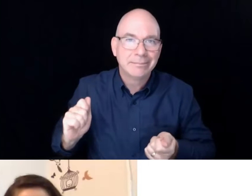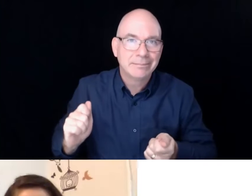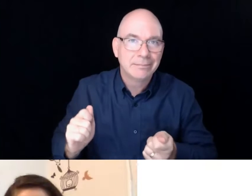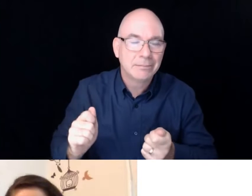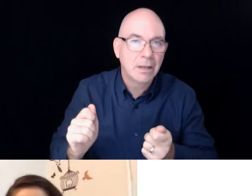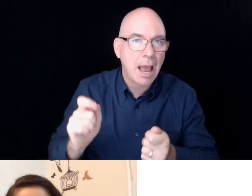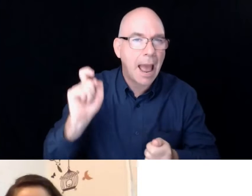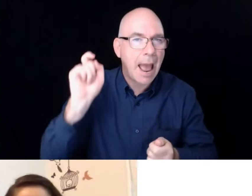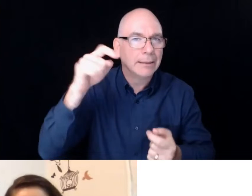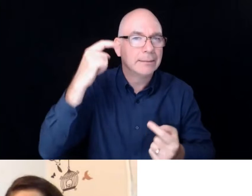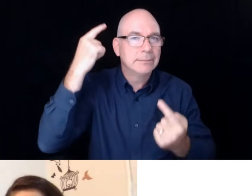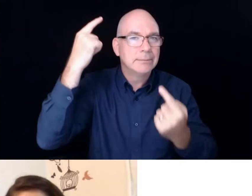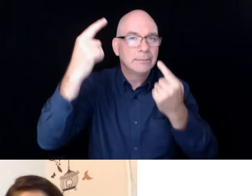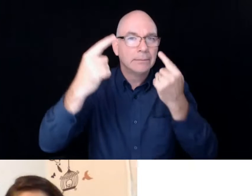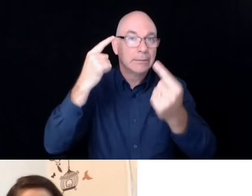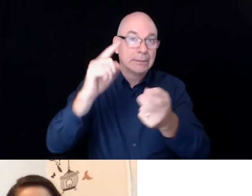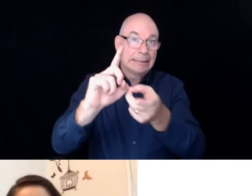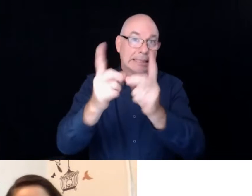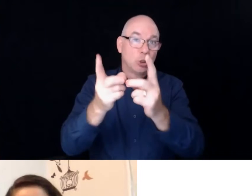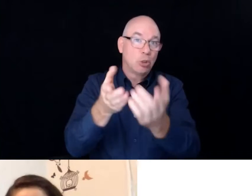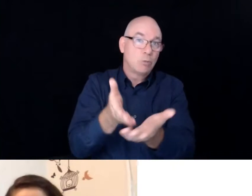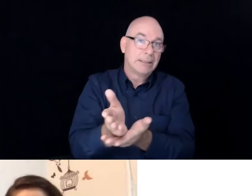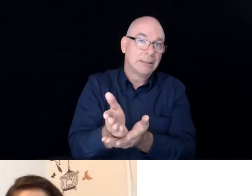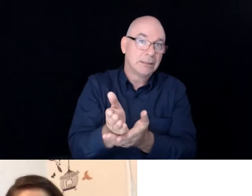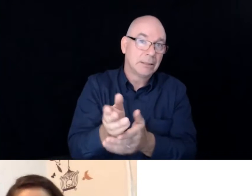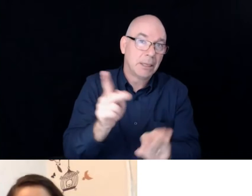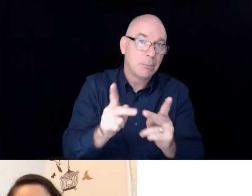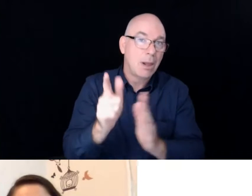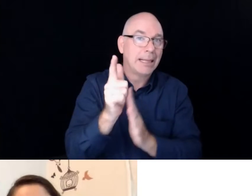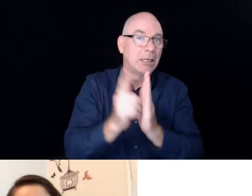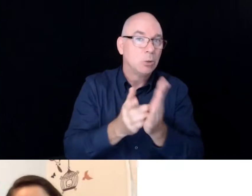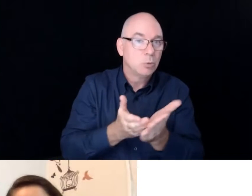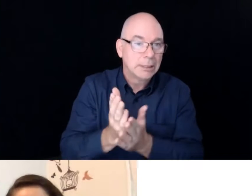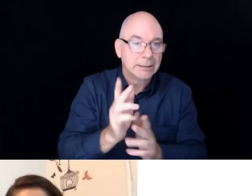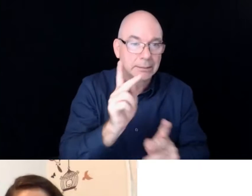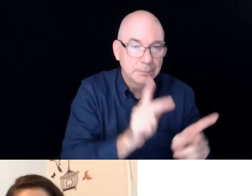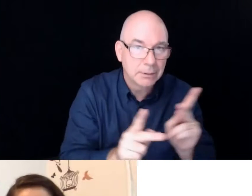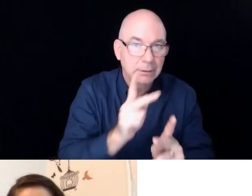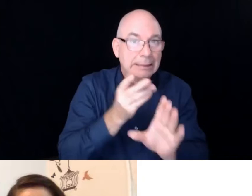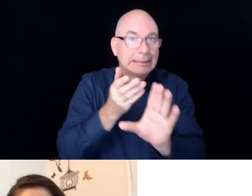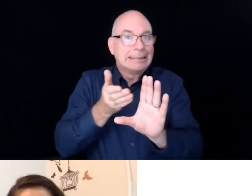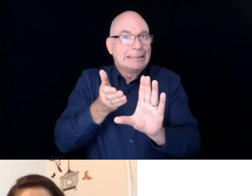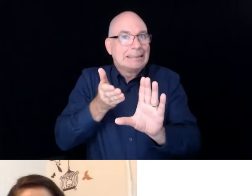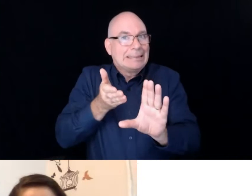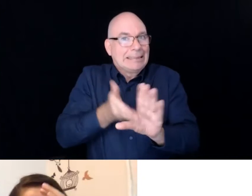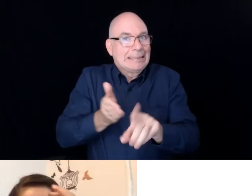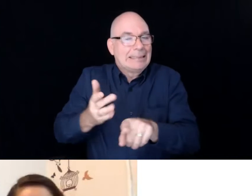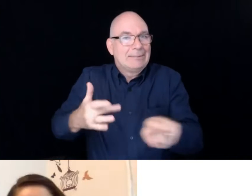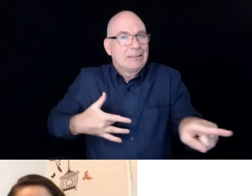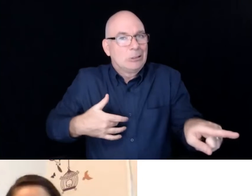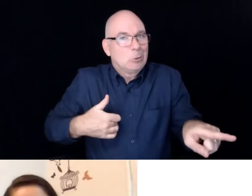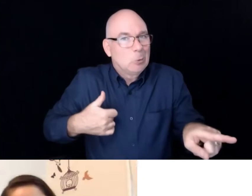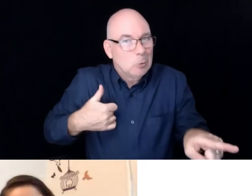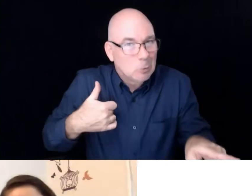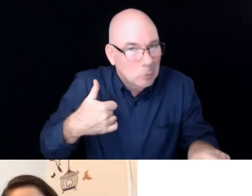into consideration the digital rights of people, the legal rights of people, the psychological well-being of young people. And